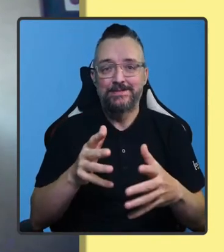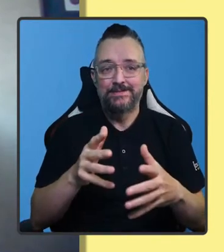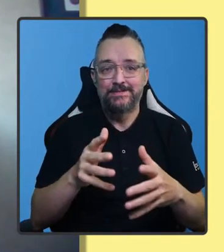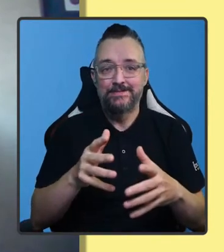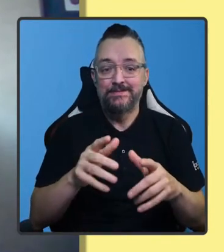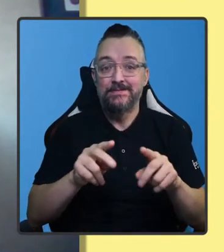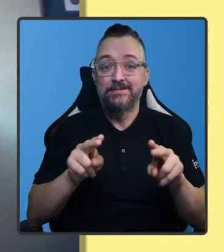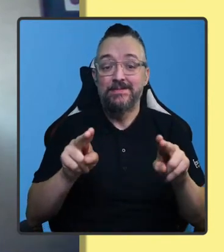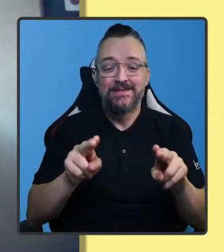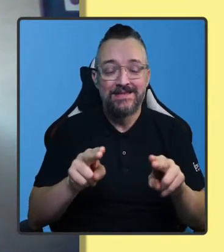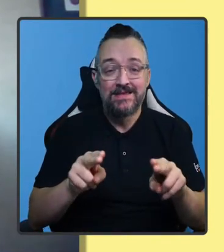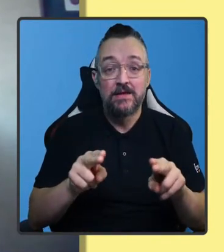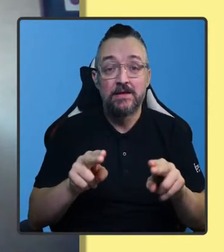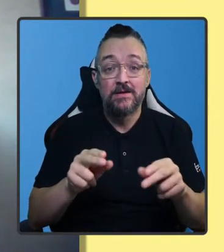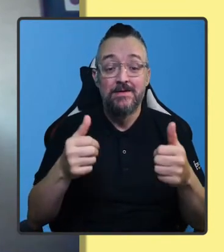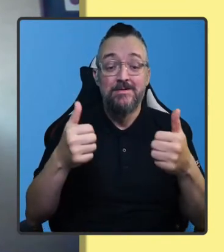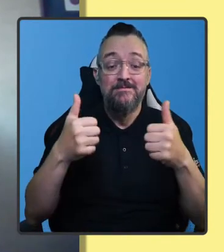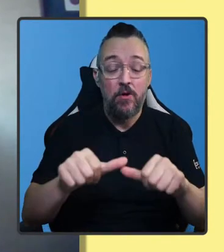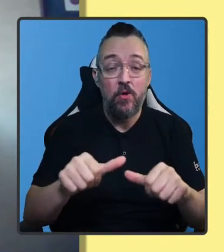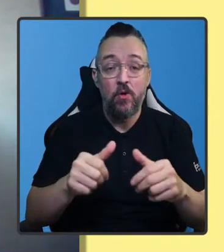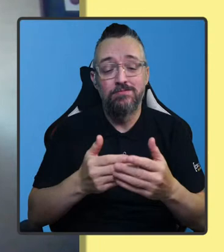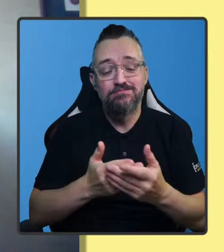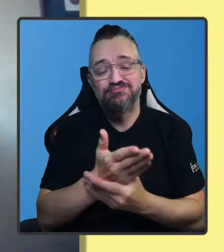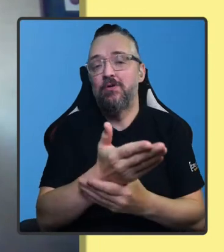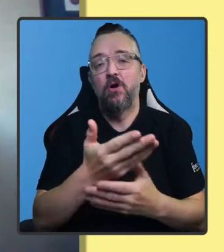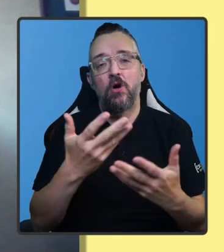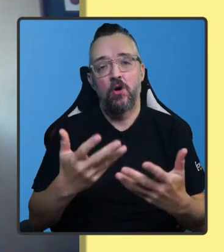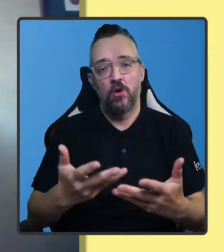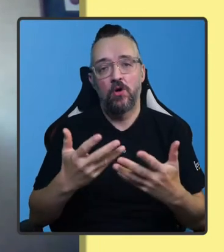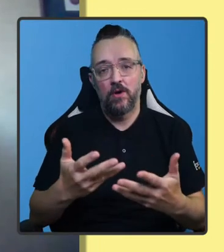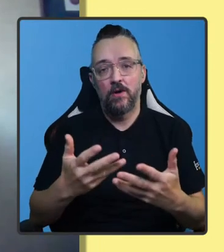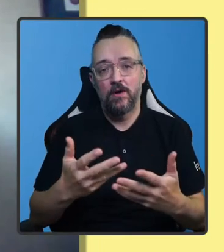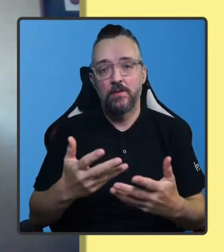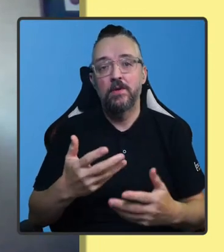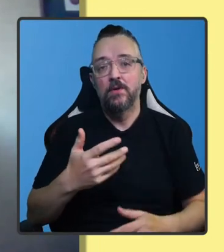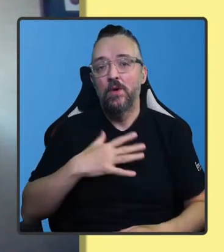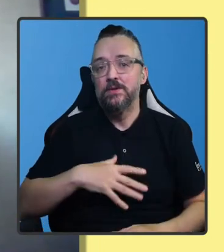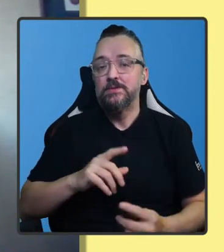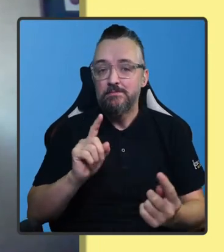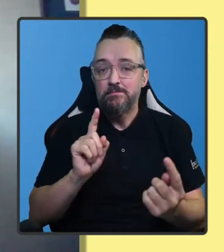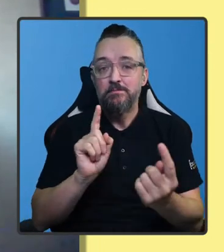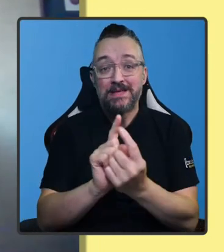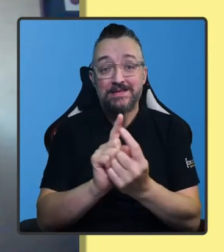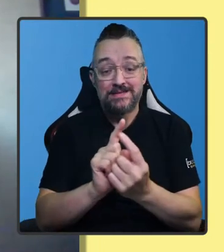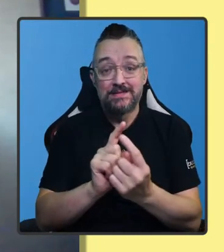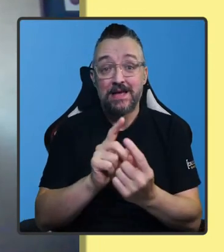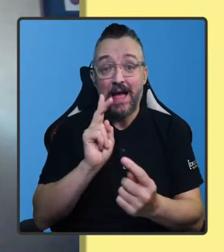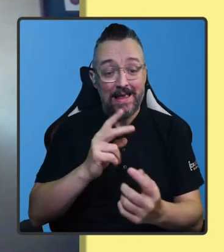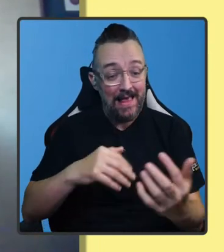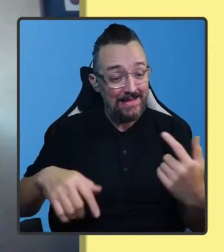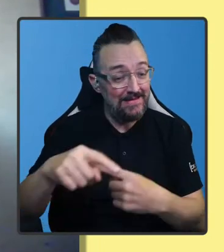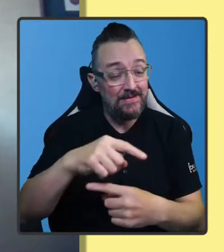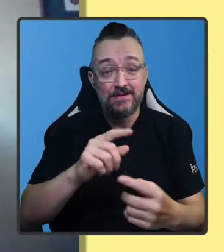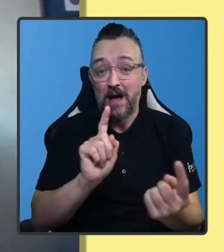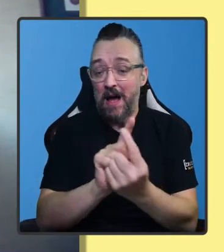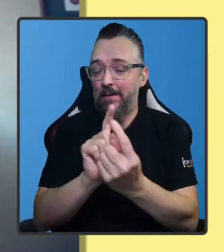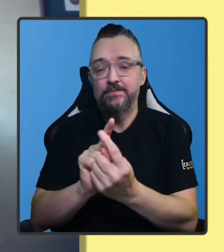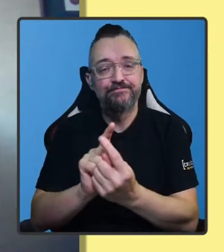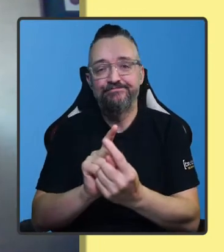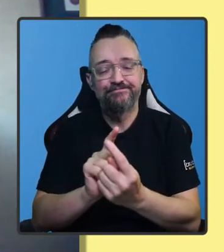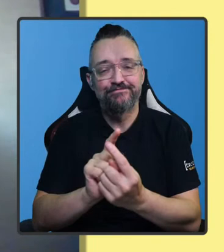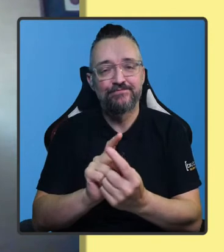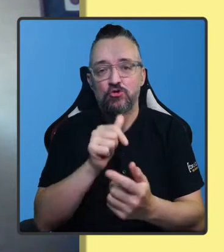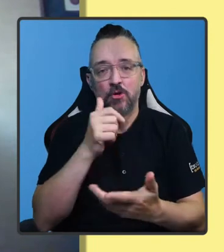the woods yet. And that means the opportunity to meet once again in person is simply not entirely safe while we wrestle